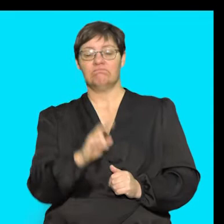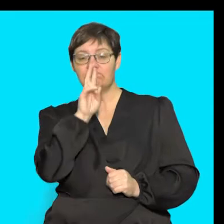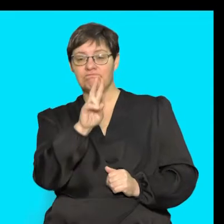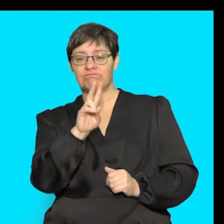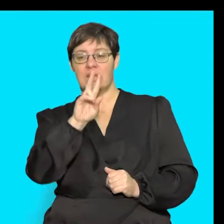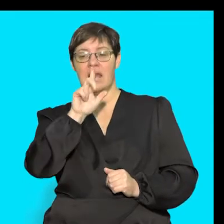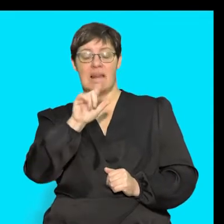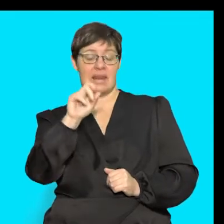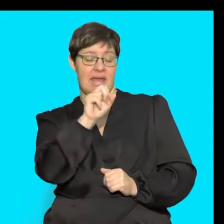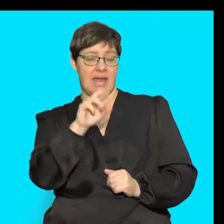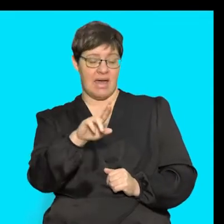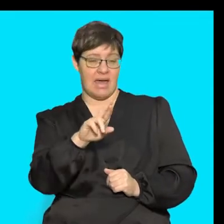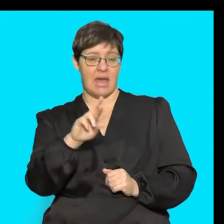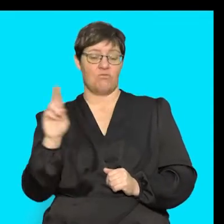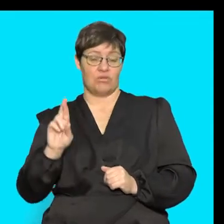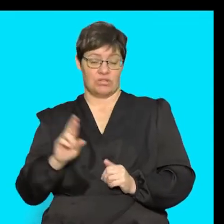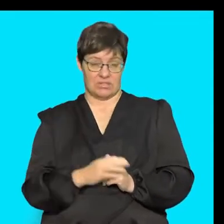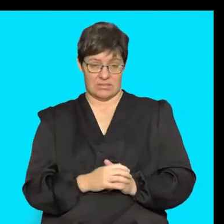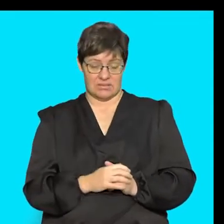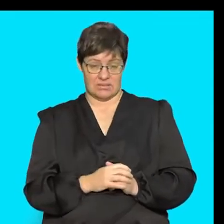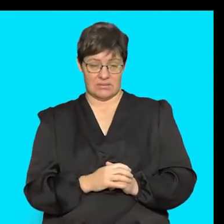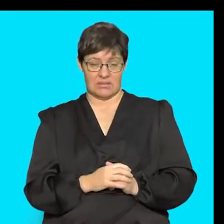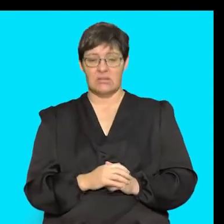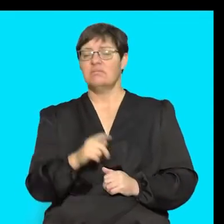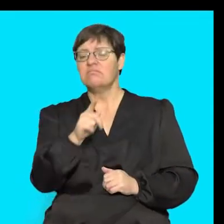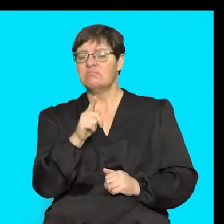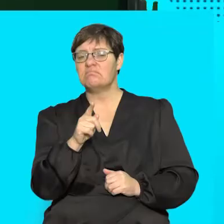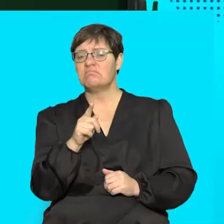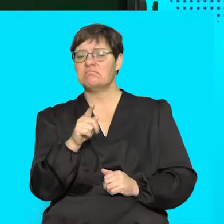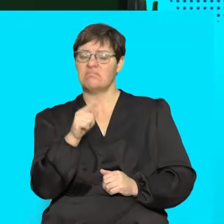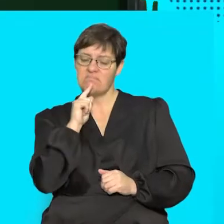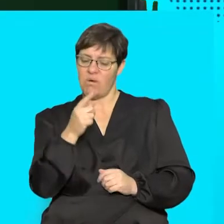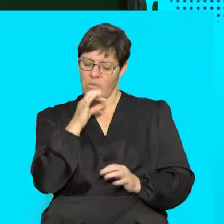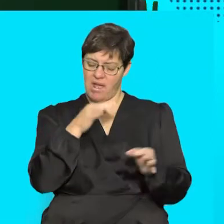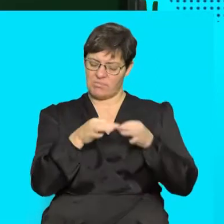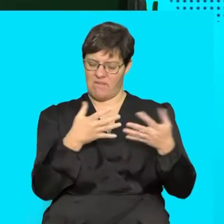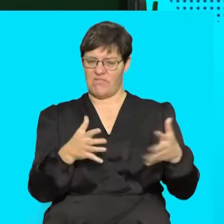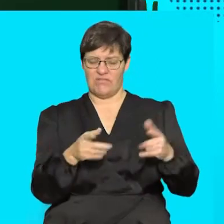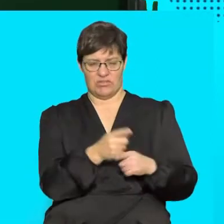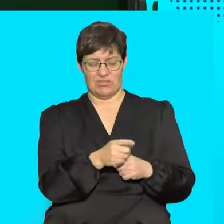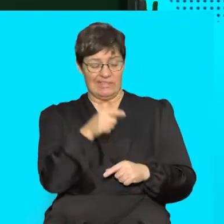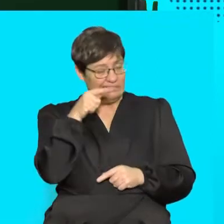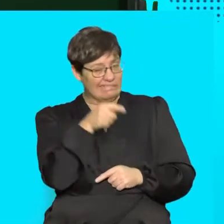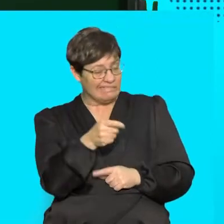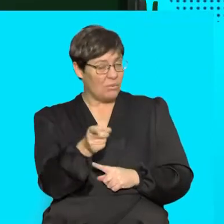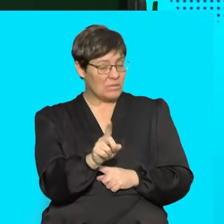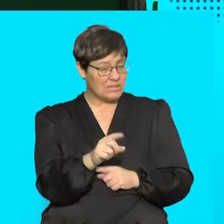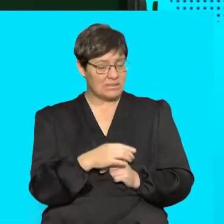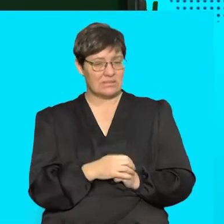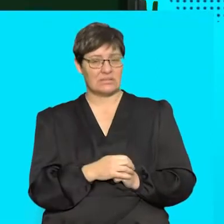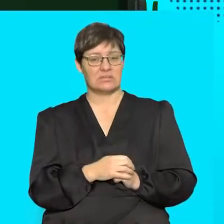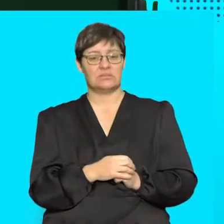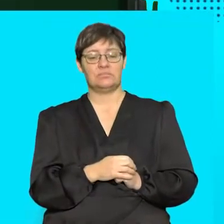at linear regression. So we have defined what is a linear regression. So we said linear